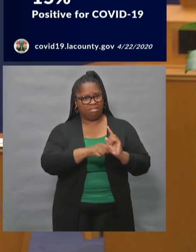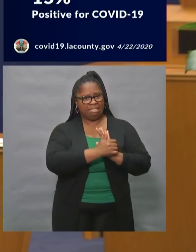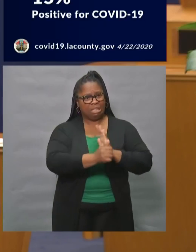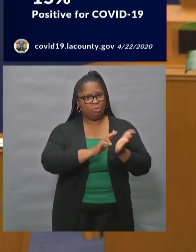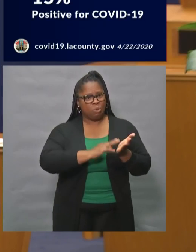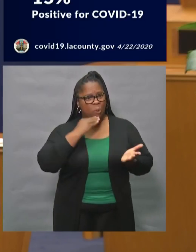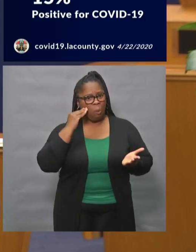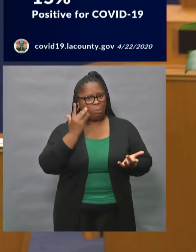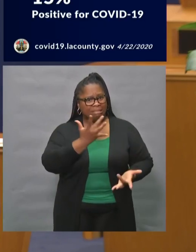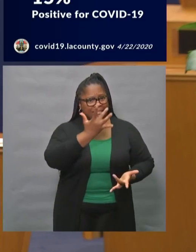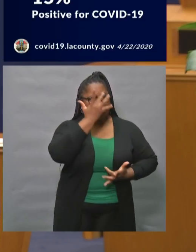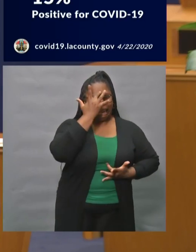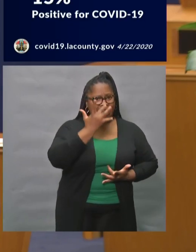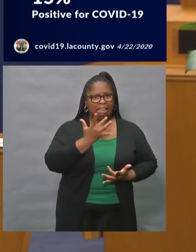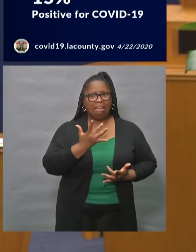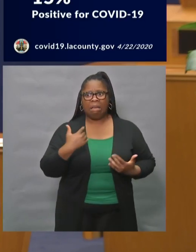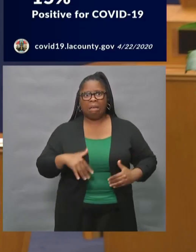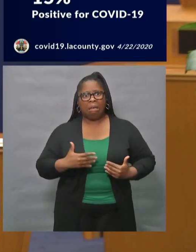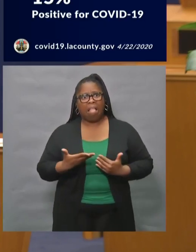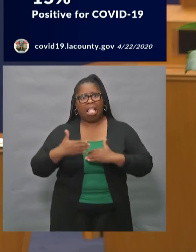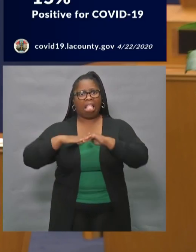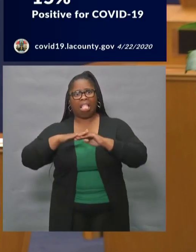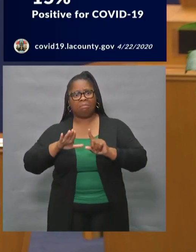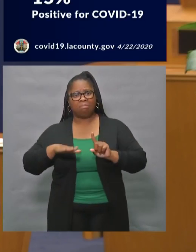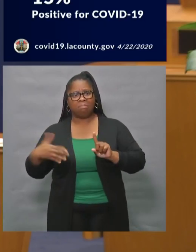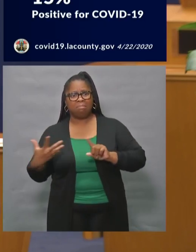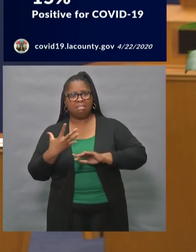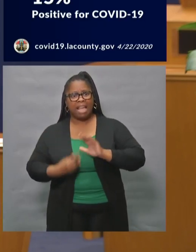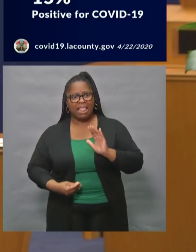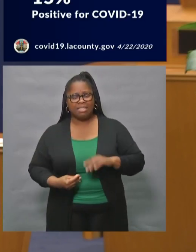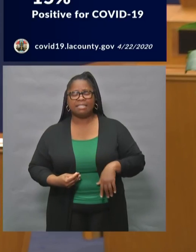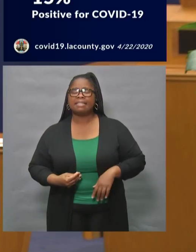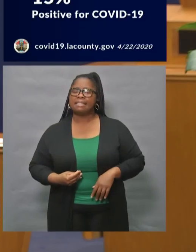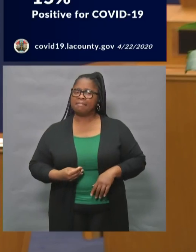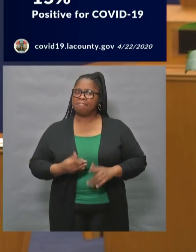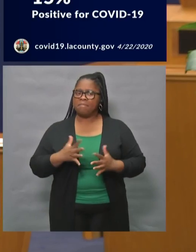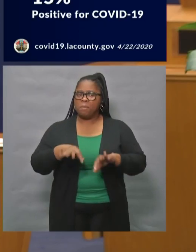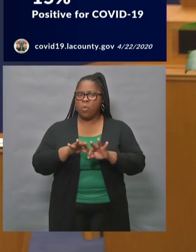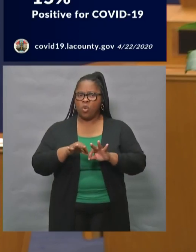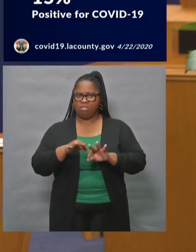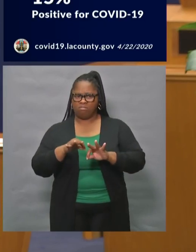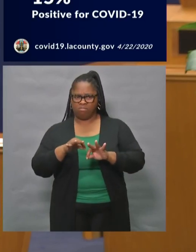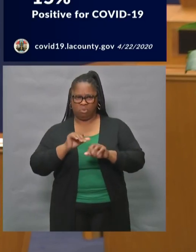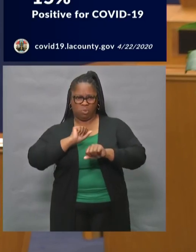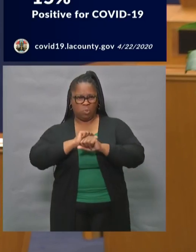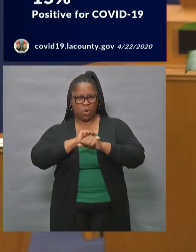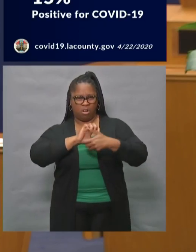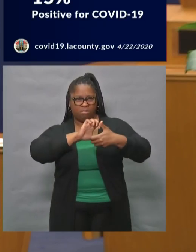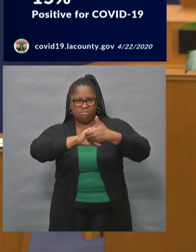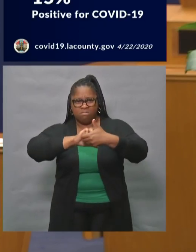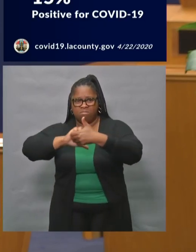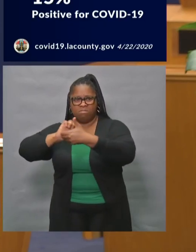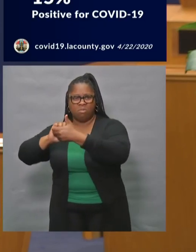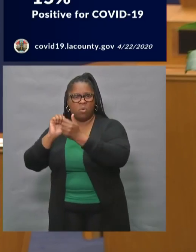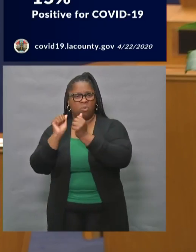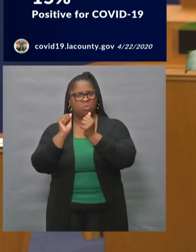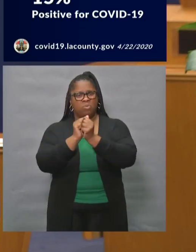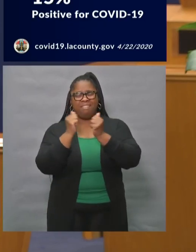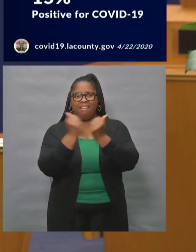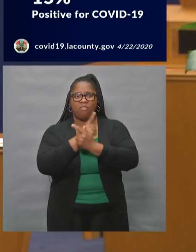facilities and people passing away. And I want to make sure that we're working hand in hand with all of our partners to do everything we